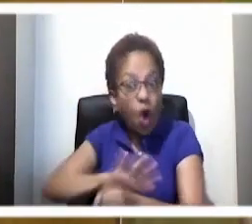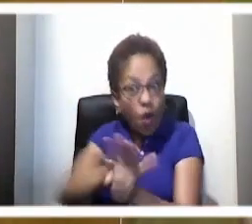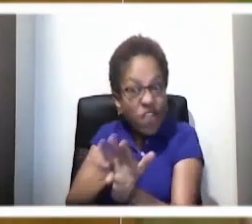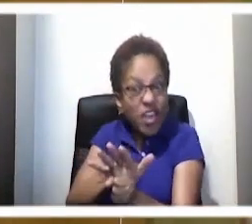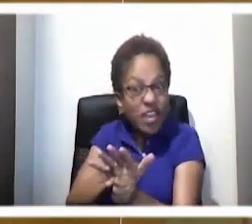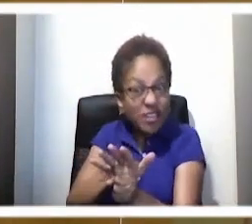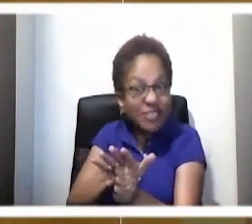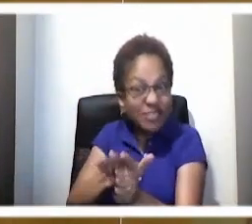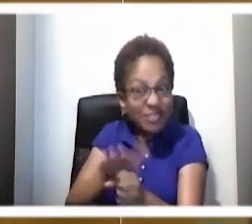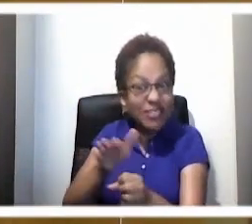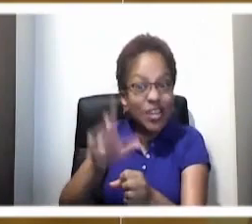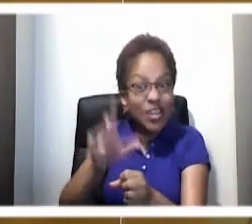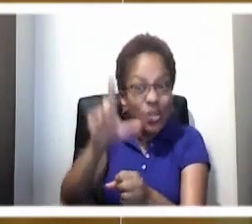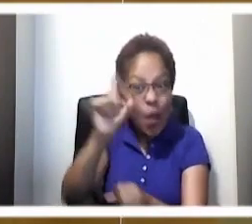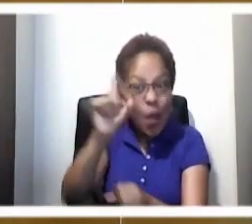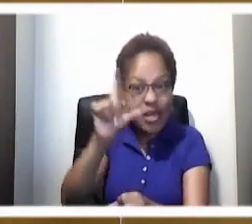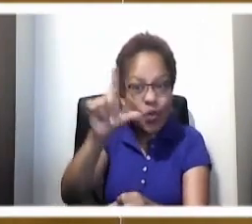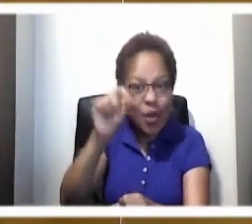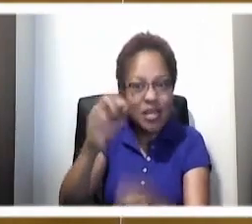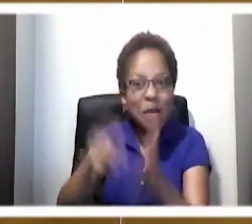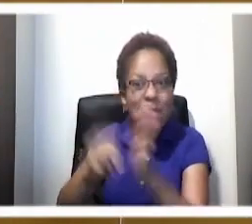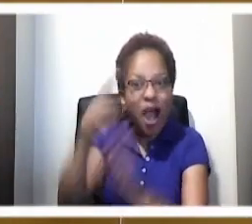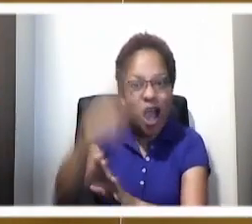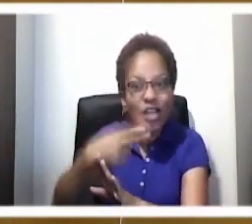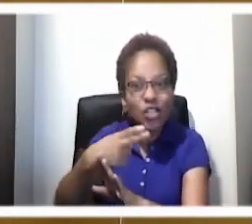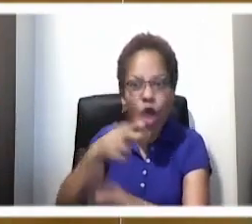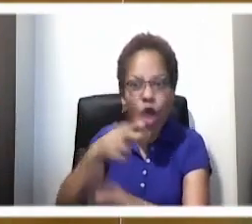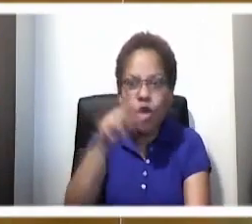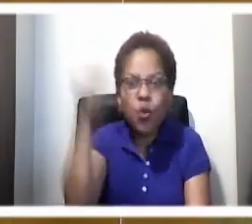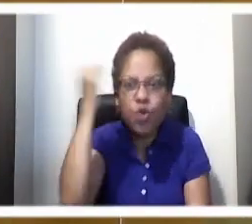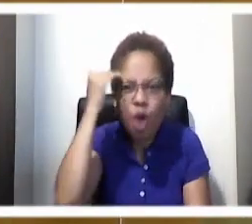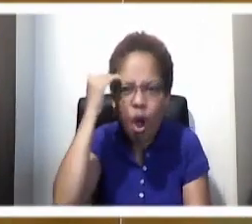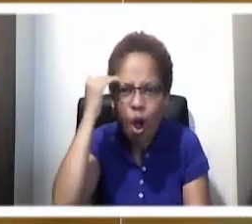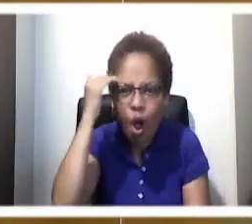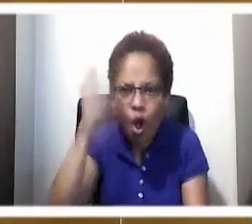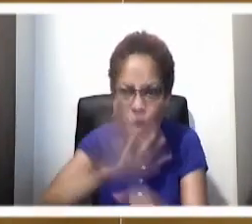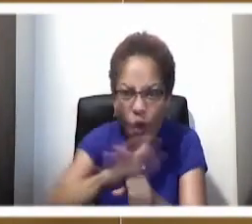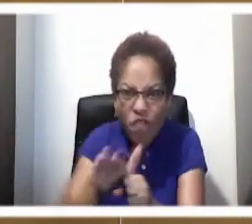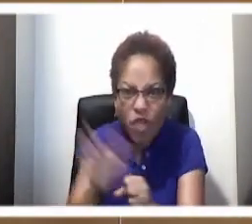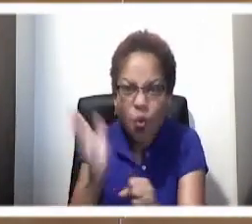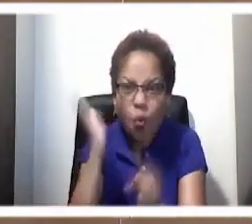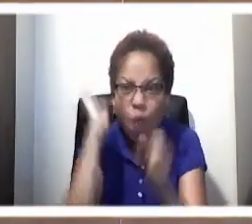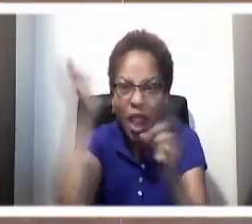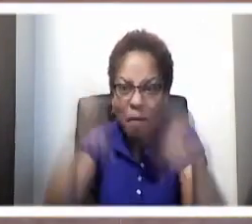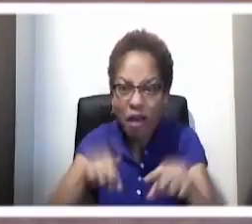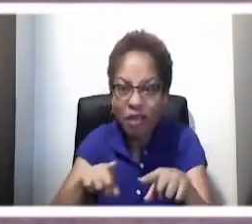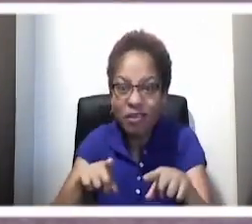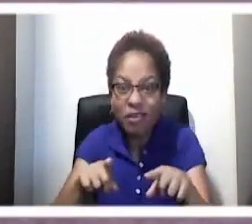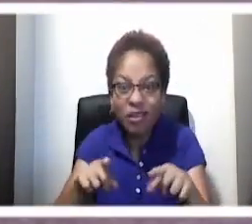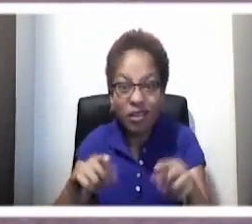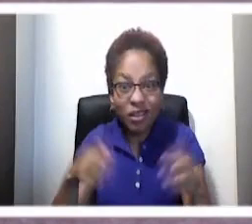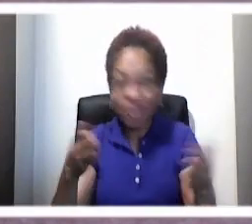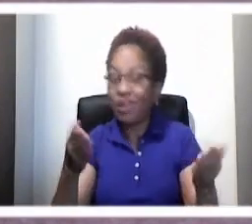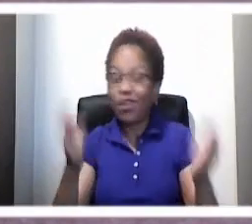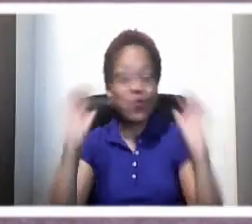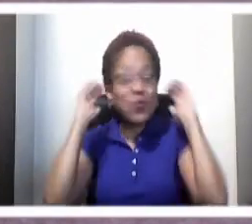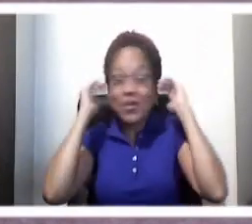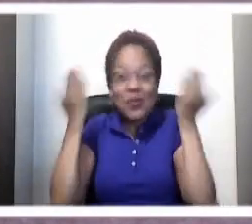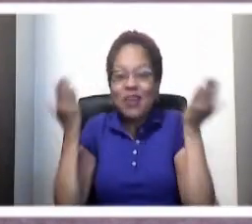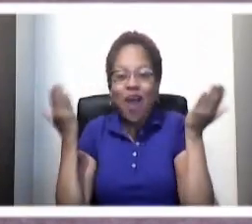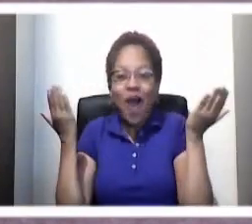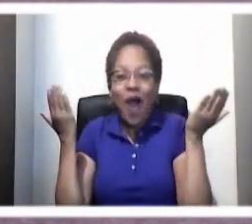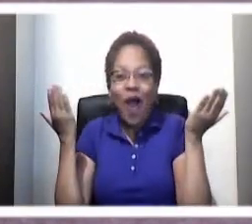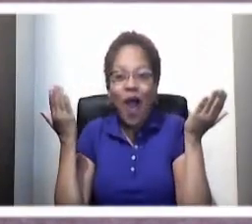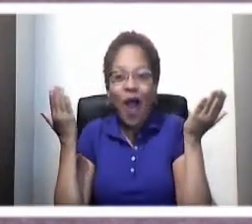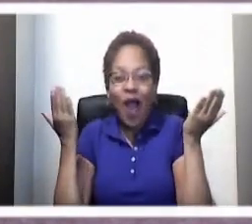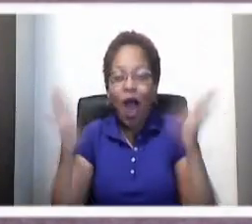nobody knew or predicted that COVID-19 pandemic would have disrupted our personal lives, would